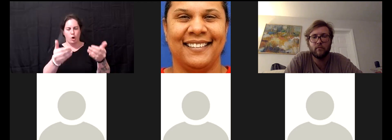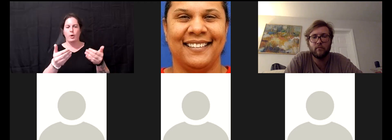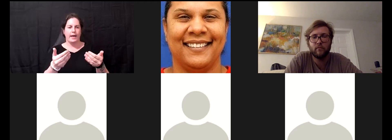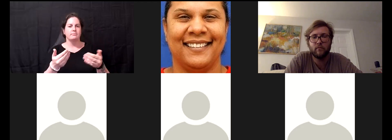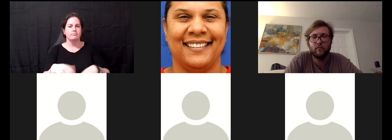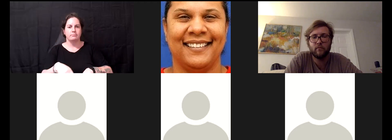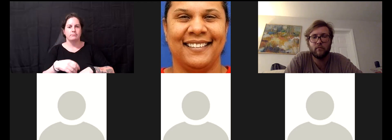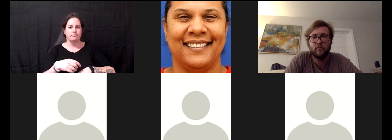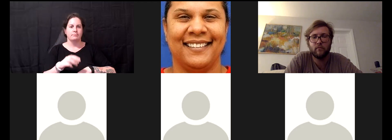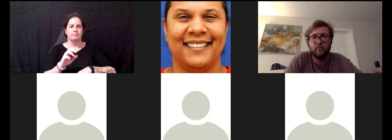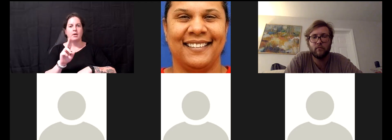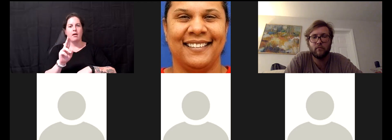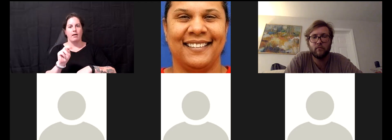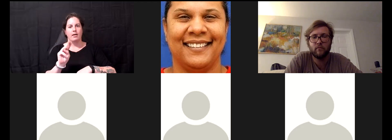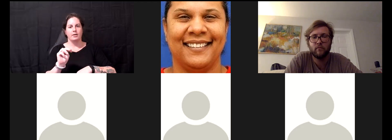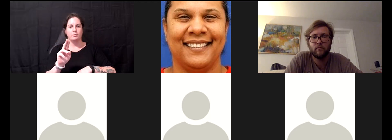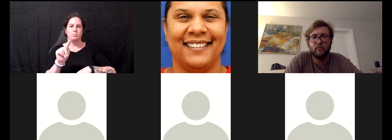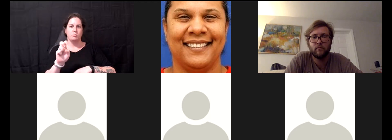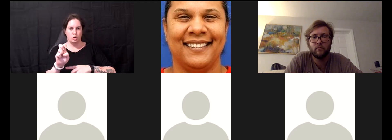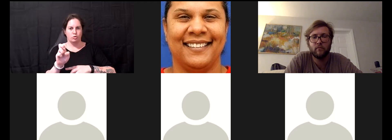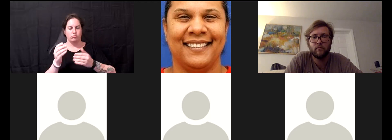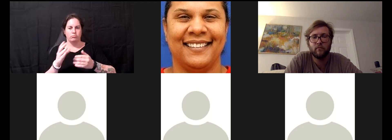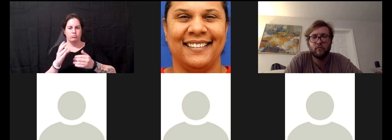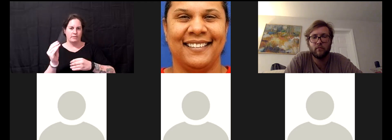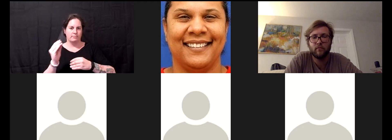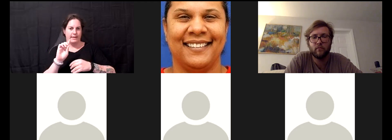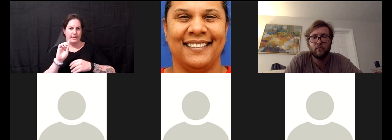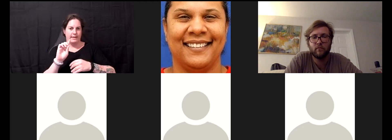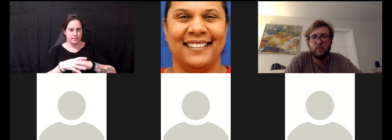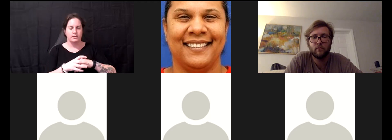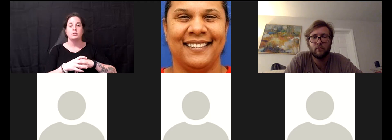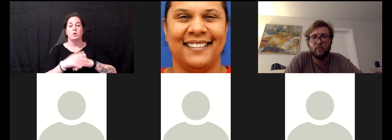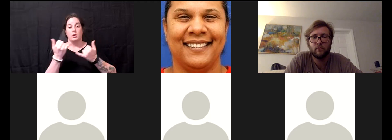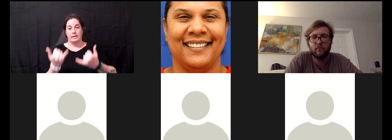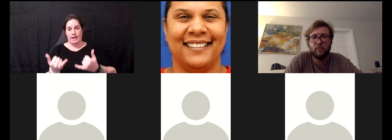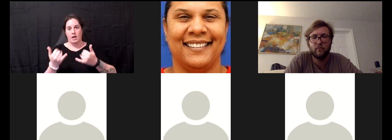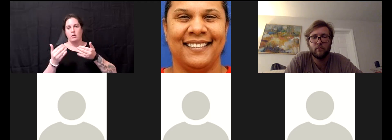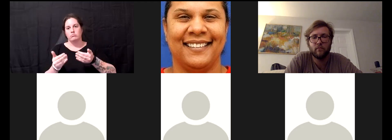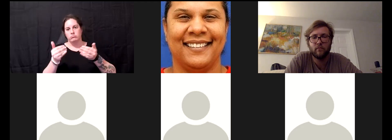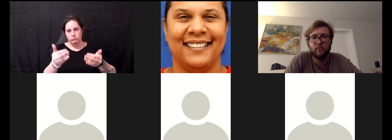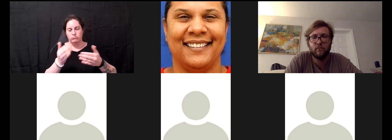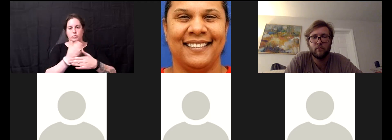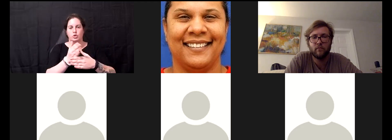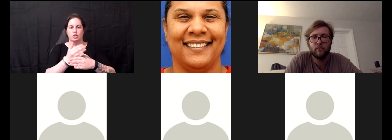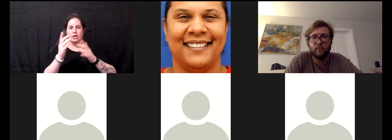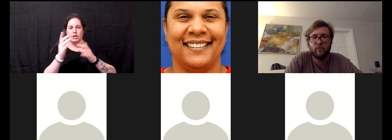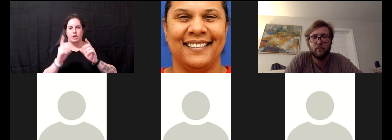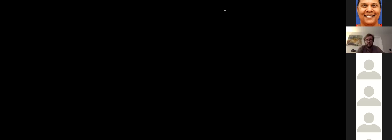your question. So what I'm going to do now is go ahead and share my screen.